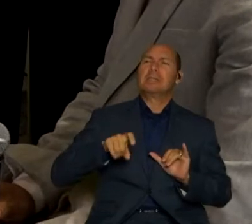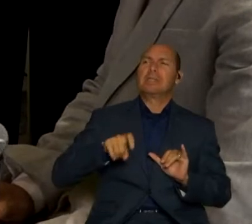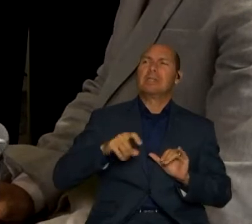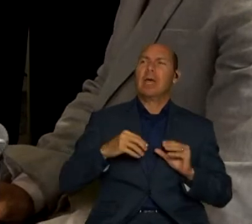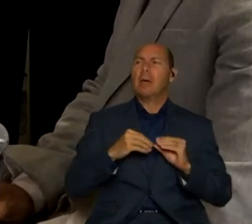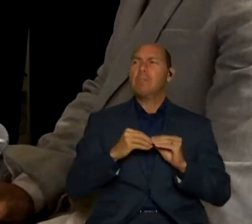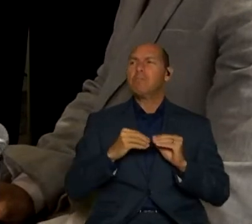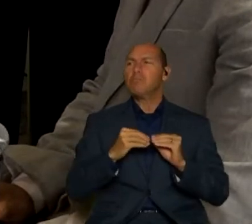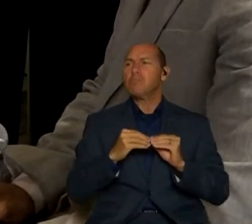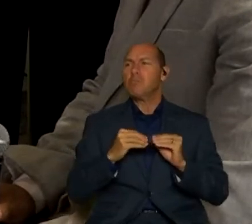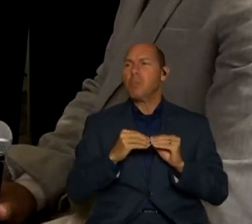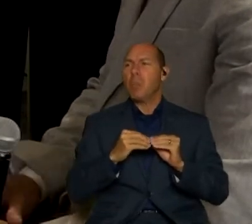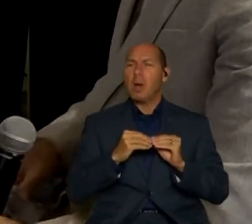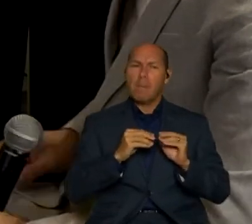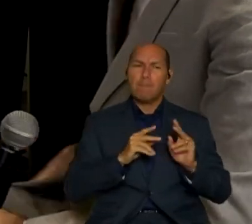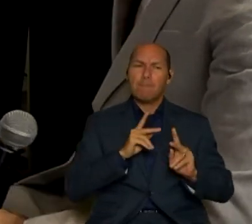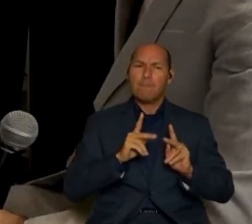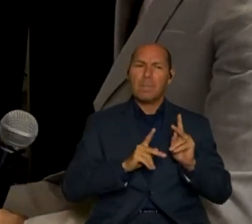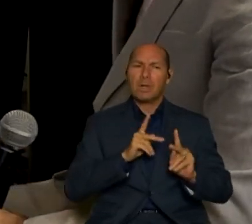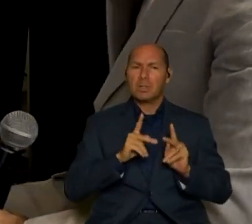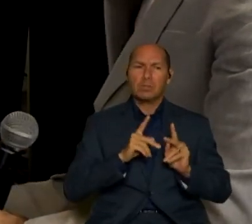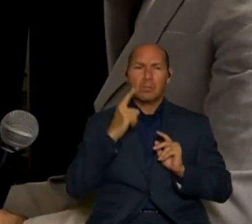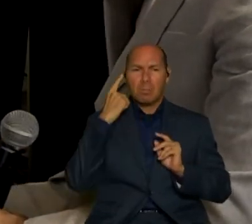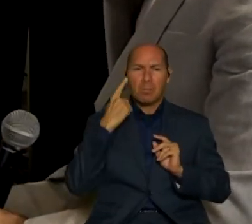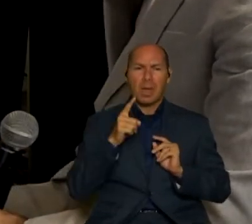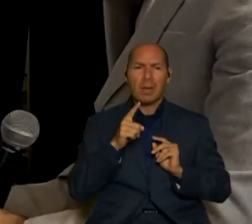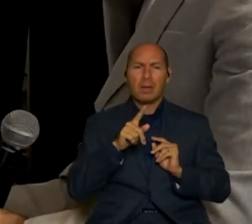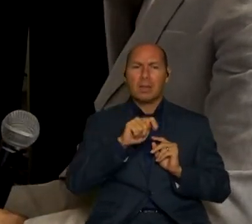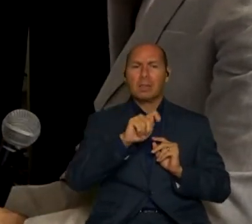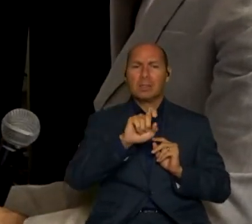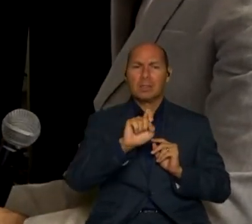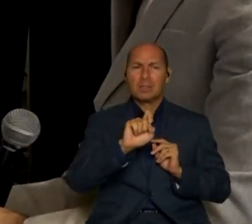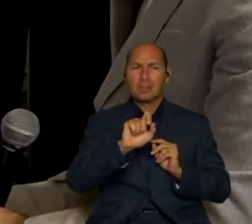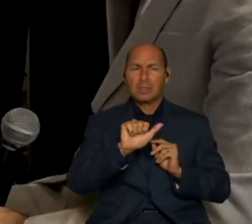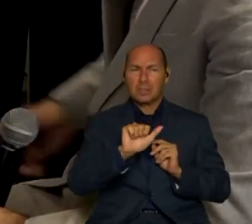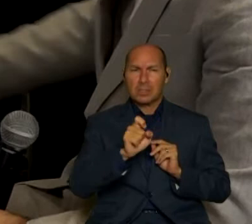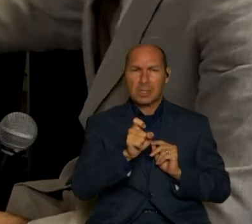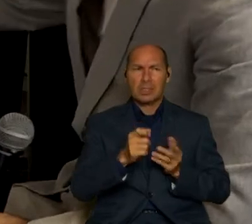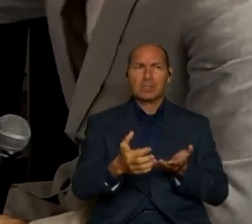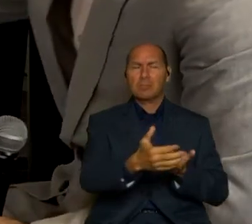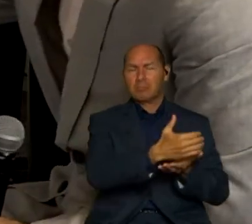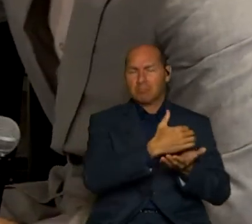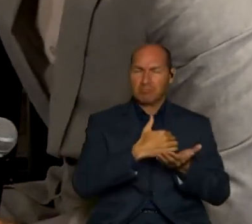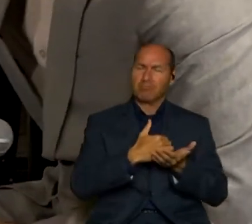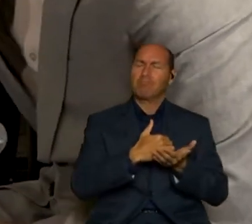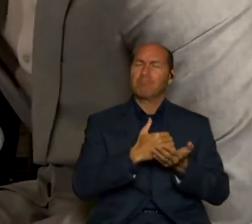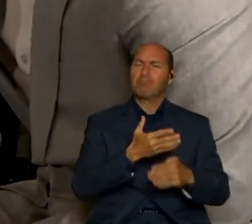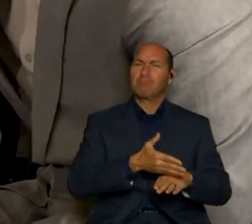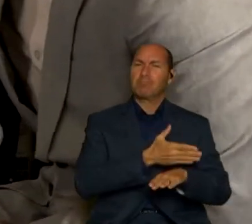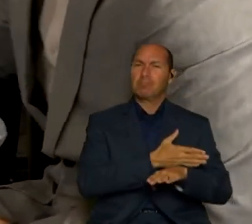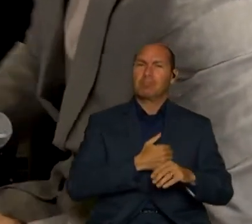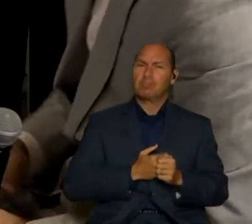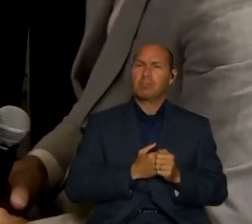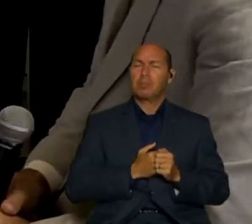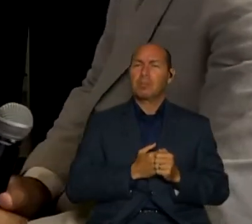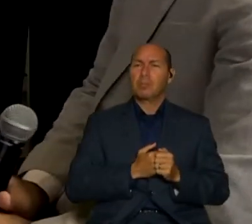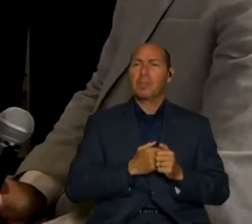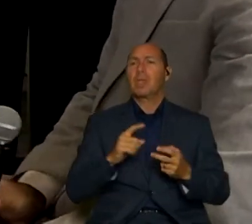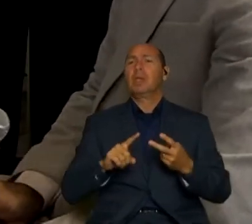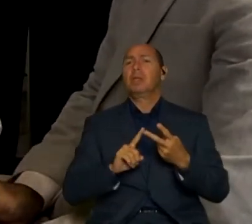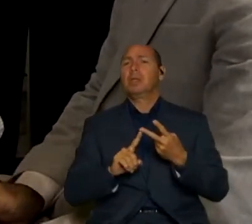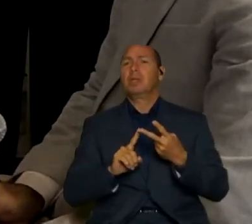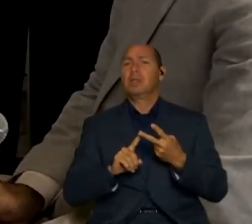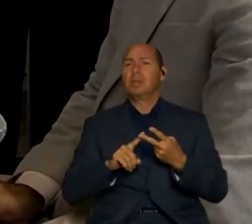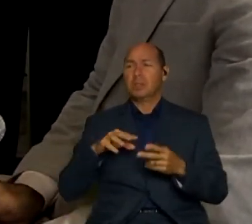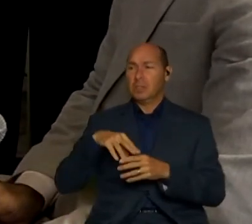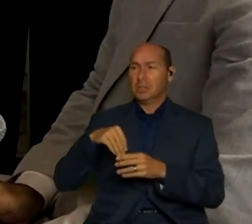headcount in the tax revenue aspects. From an internal standpoint, I think the biggest challenge was how we